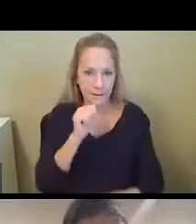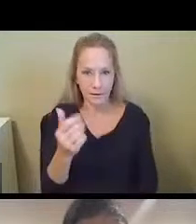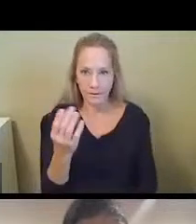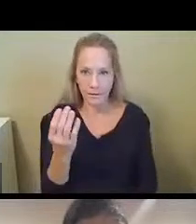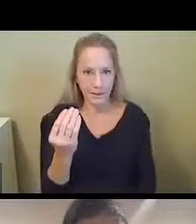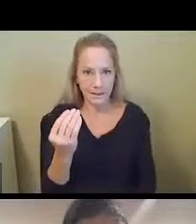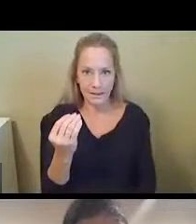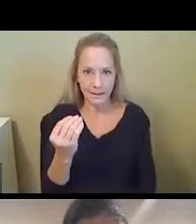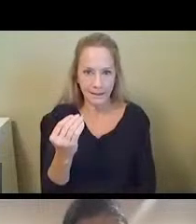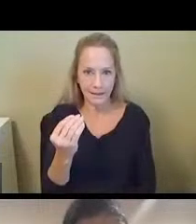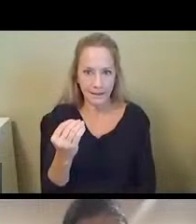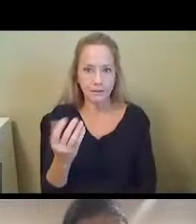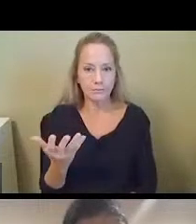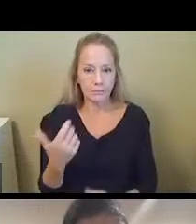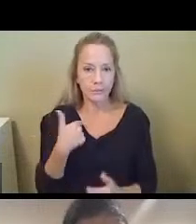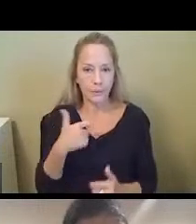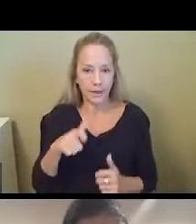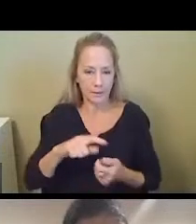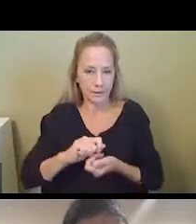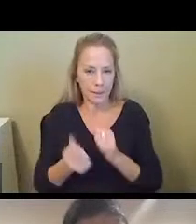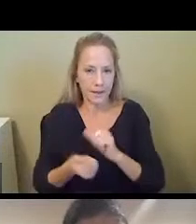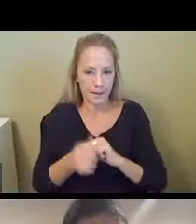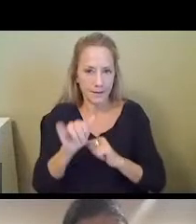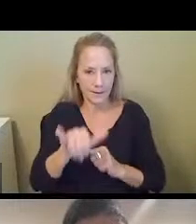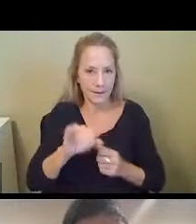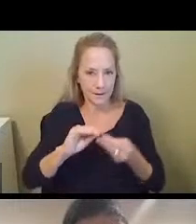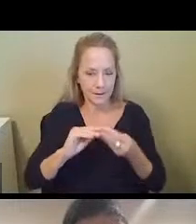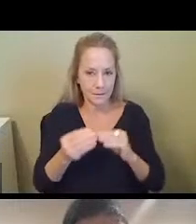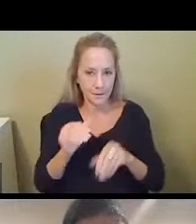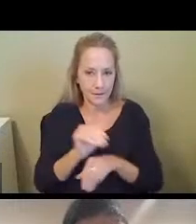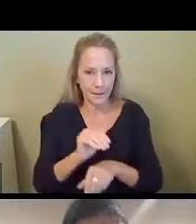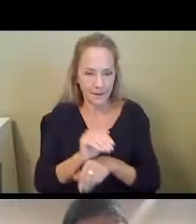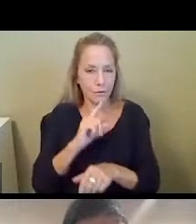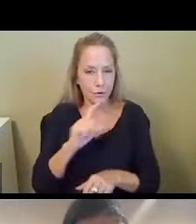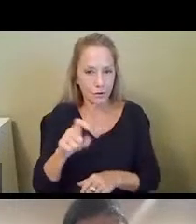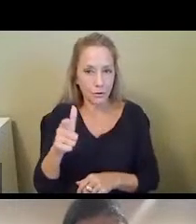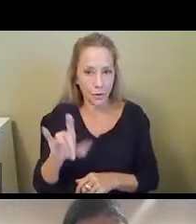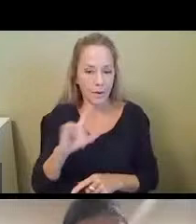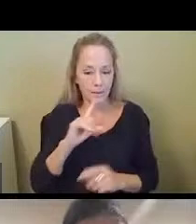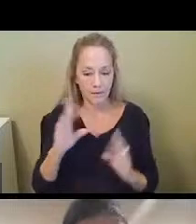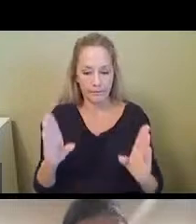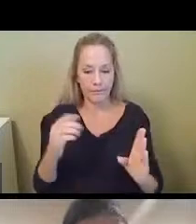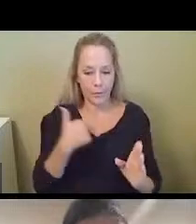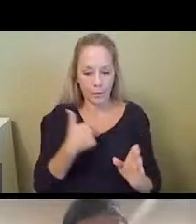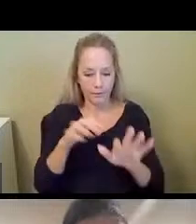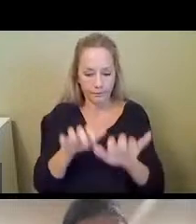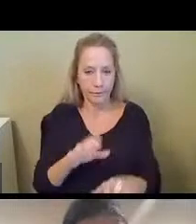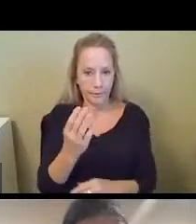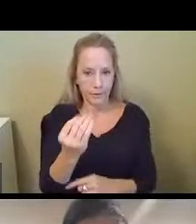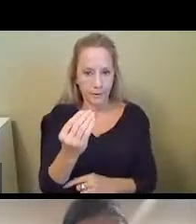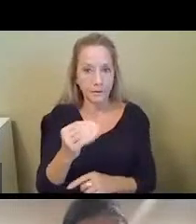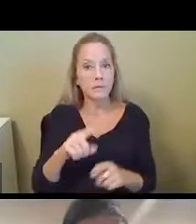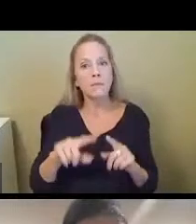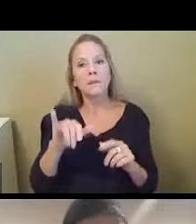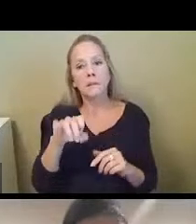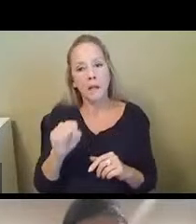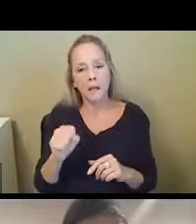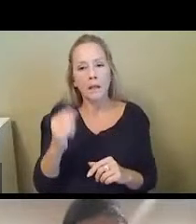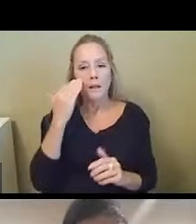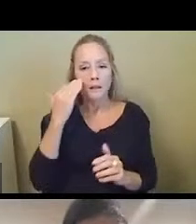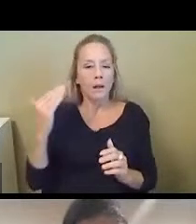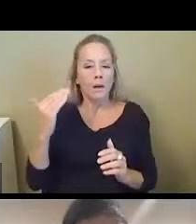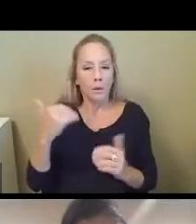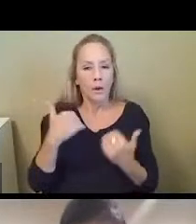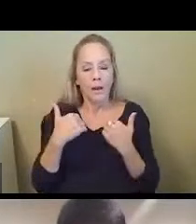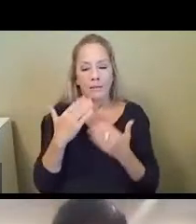So we would have to correct that tonight. But again, I want to say thank you to the business owners. Yes, there's a few outliers. I know of one